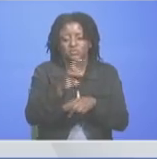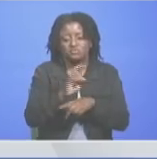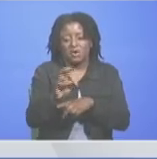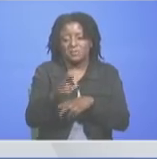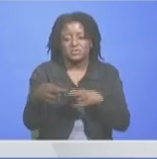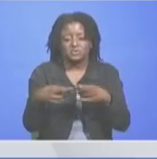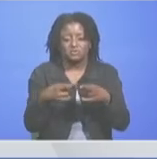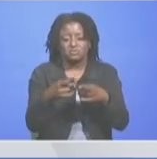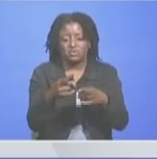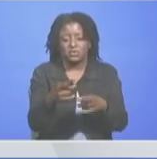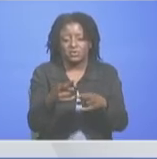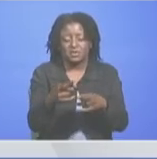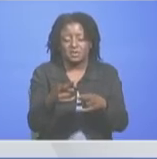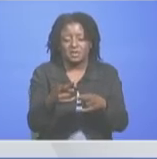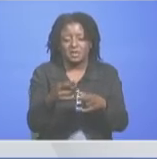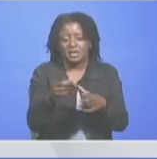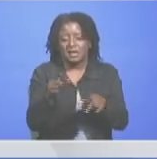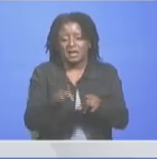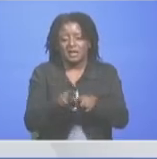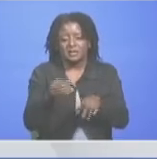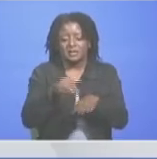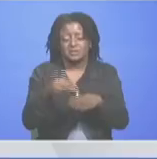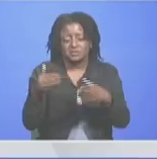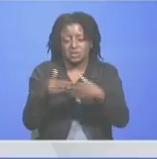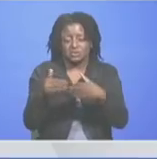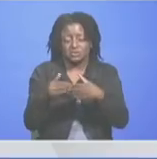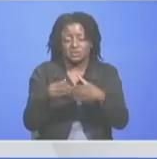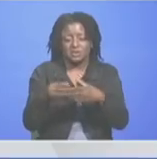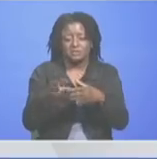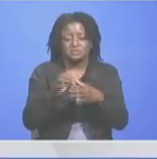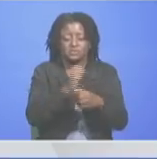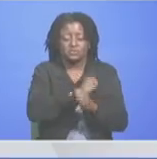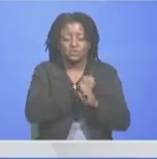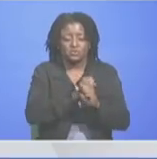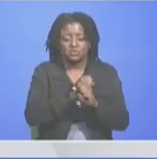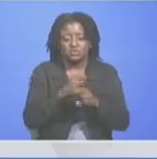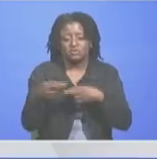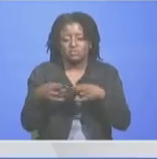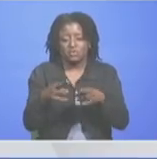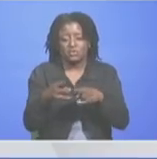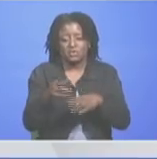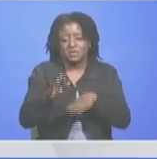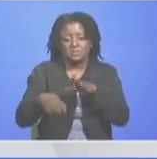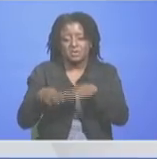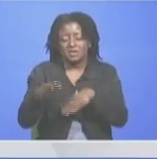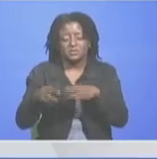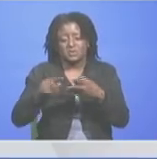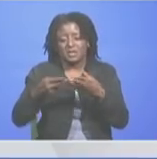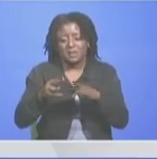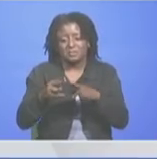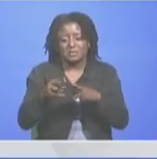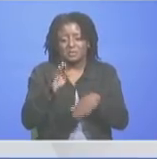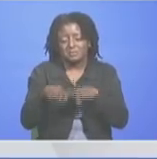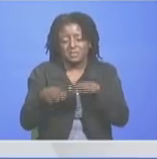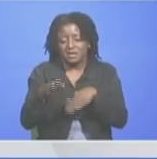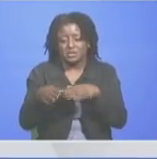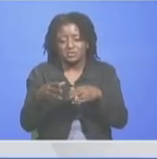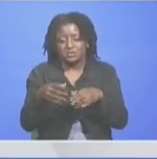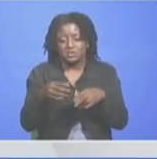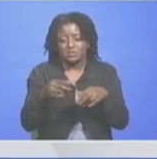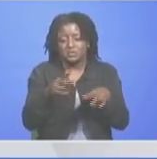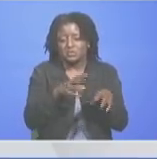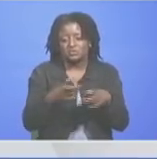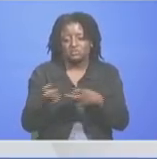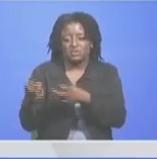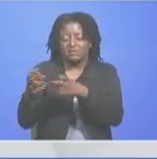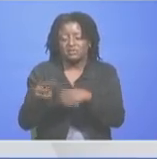where at the junction of Robinson and Soldier Roads a procession will take place. The procession will then travel north along Soldier Road and